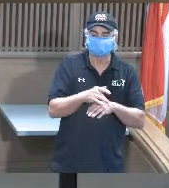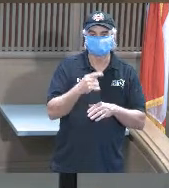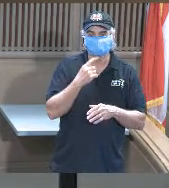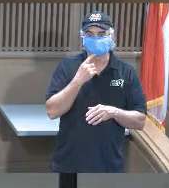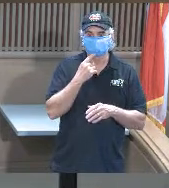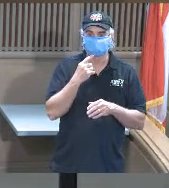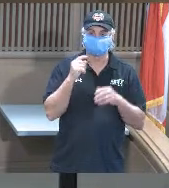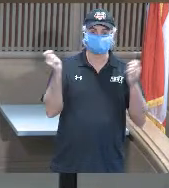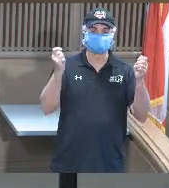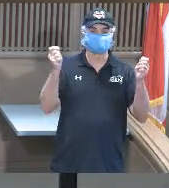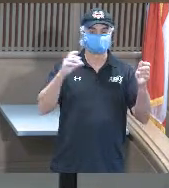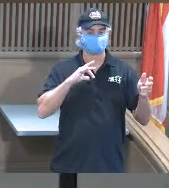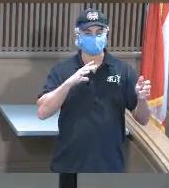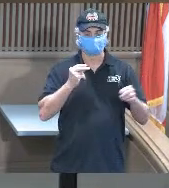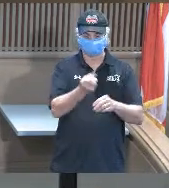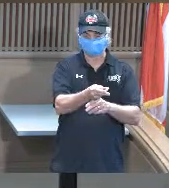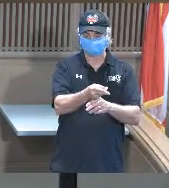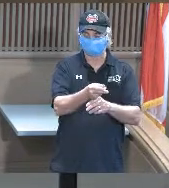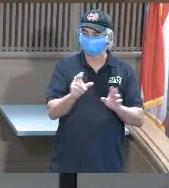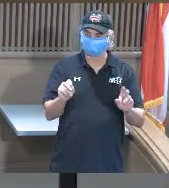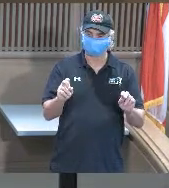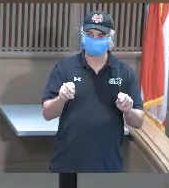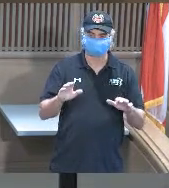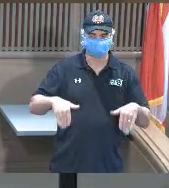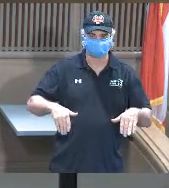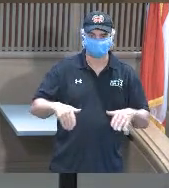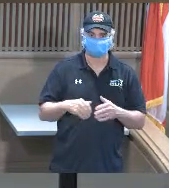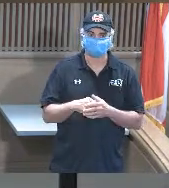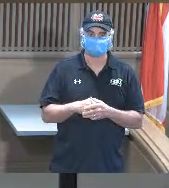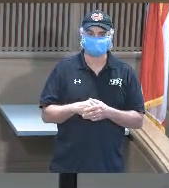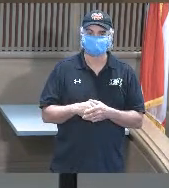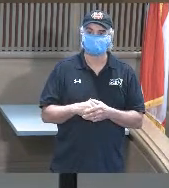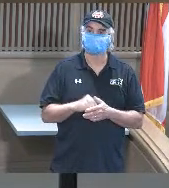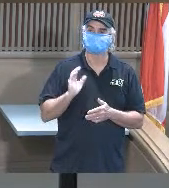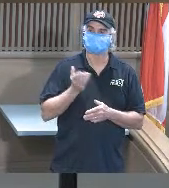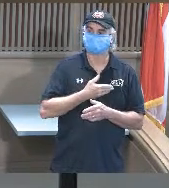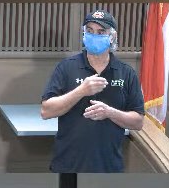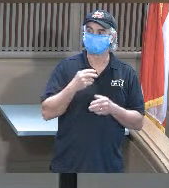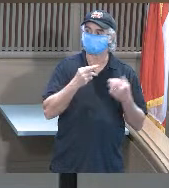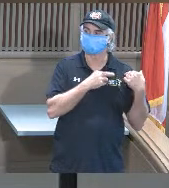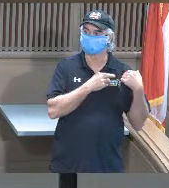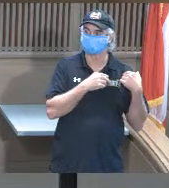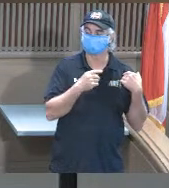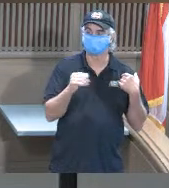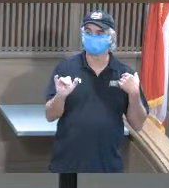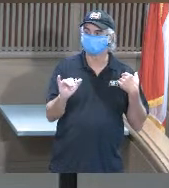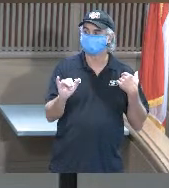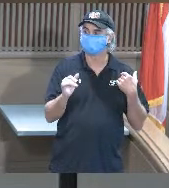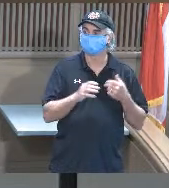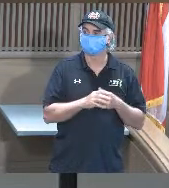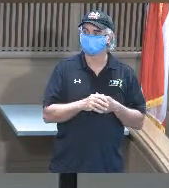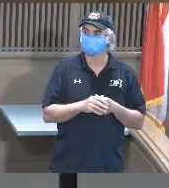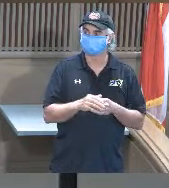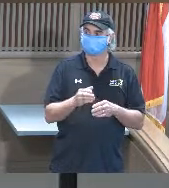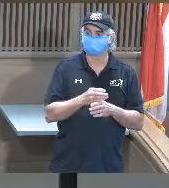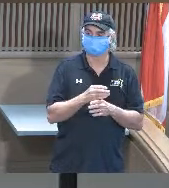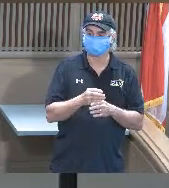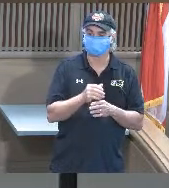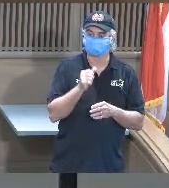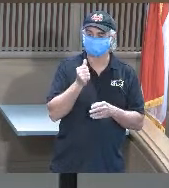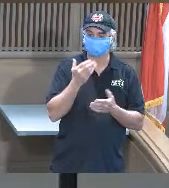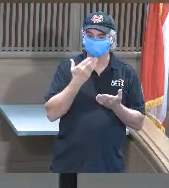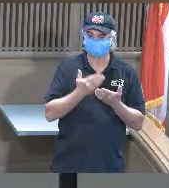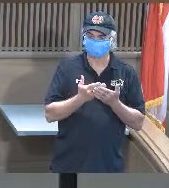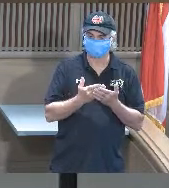claim victory. So in spite of the good news, it's our responsibility to also share the not so good